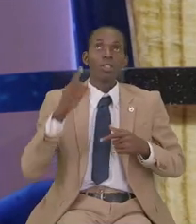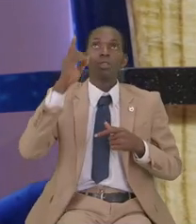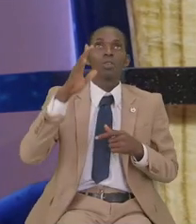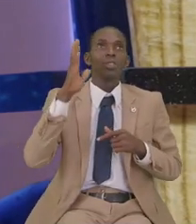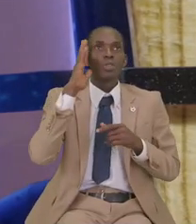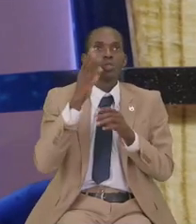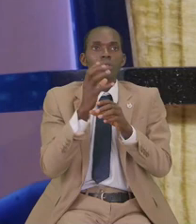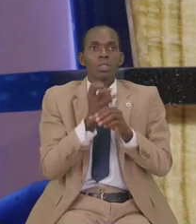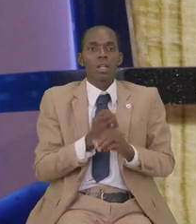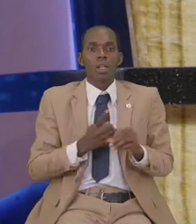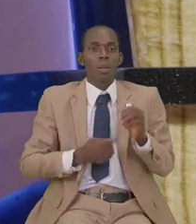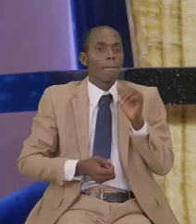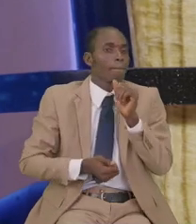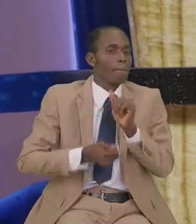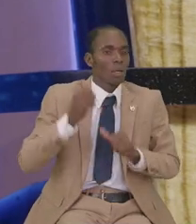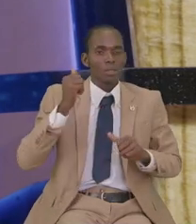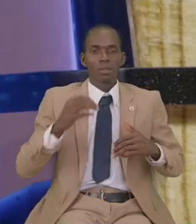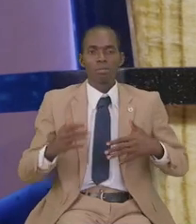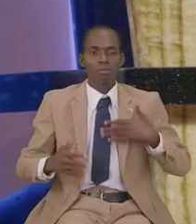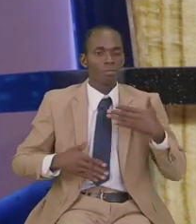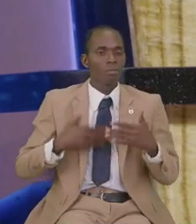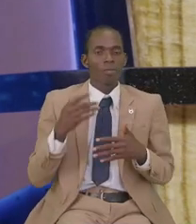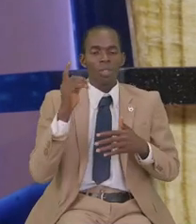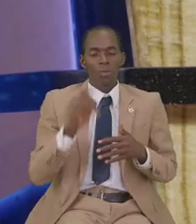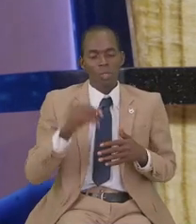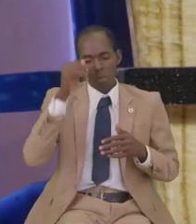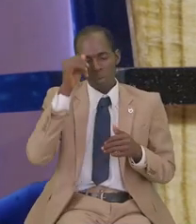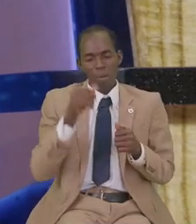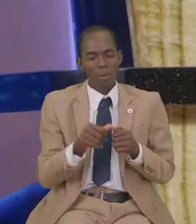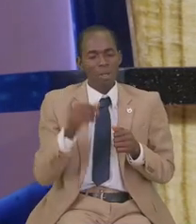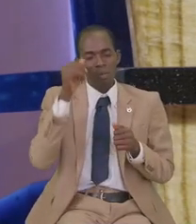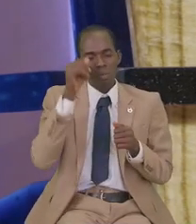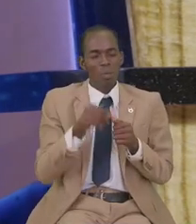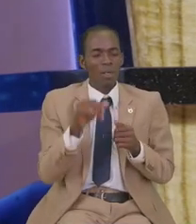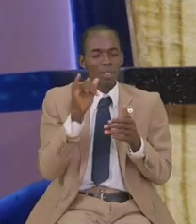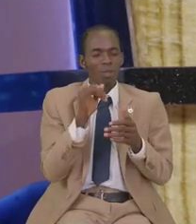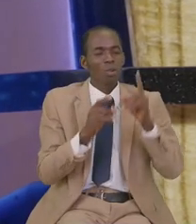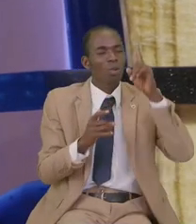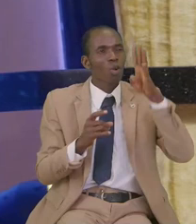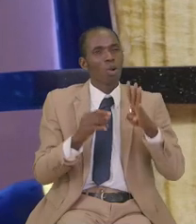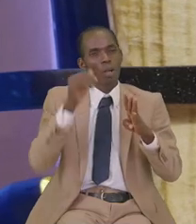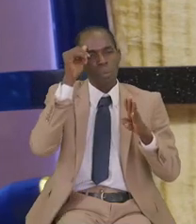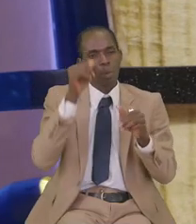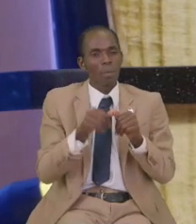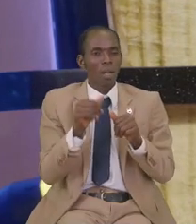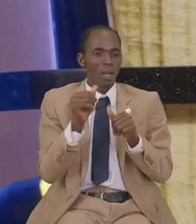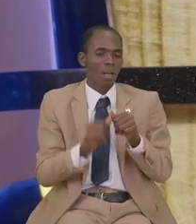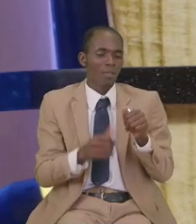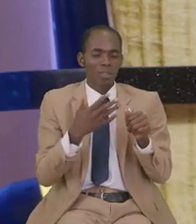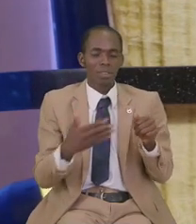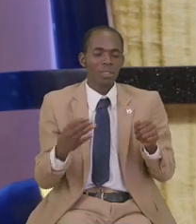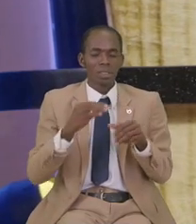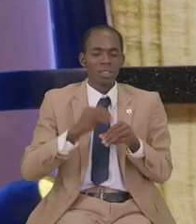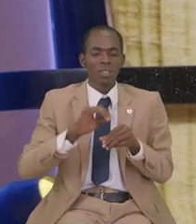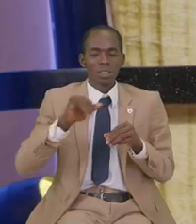should also have understood that they remember Jerusalem, remember God, remember everything about God every time.